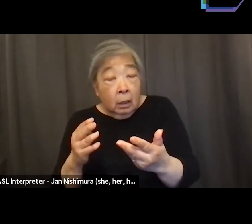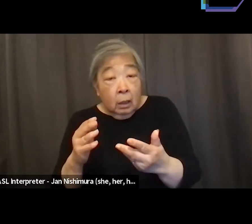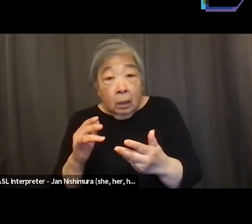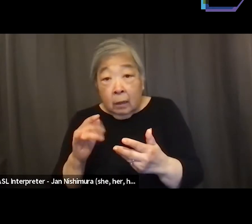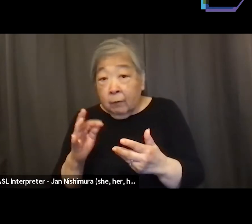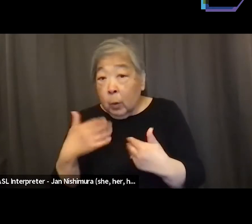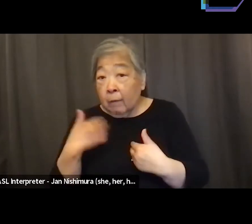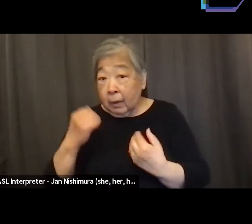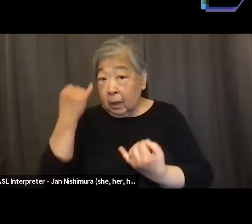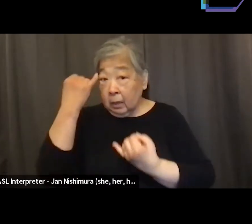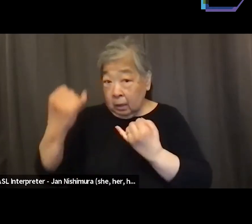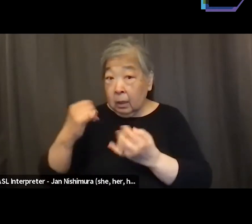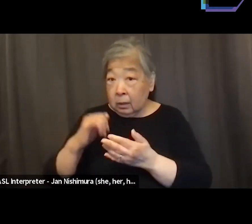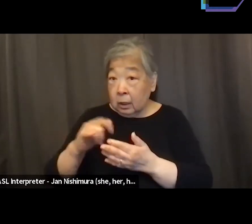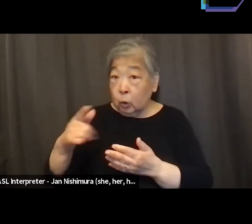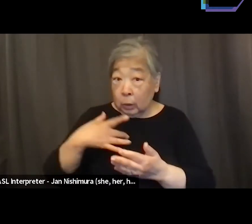anything that you'd like to do.